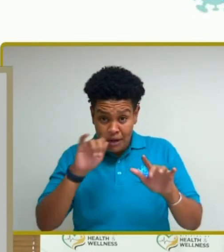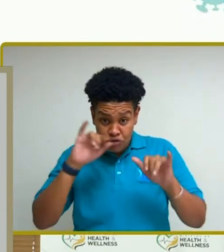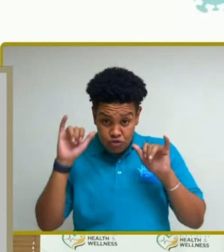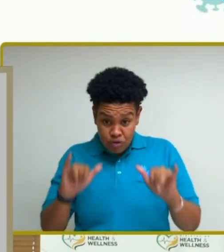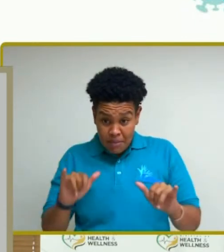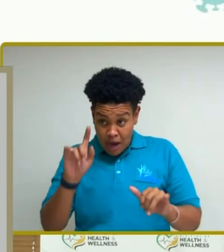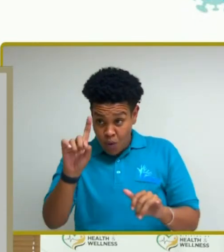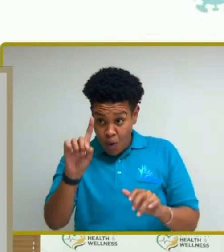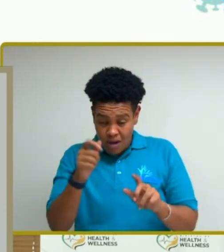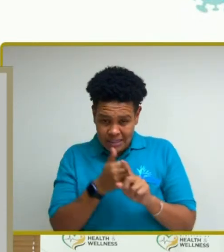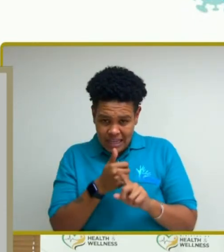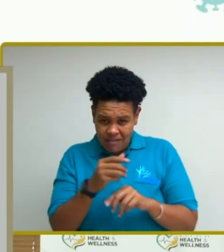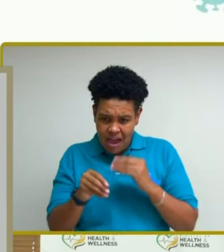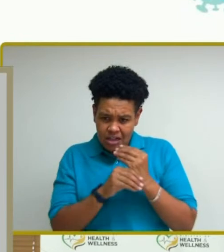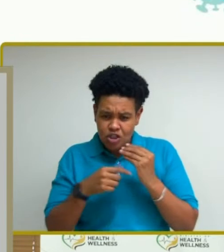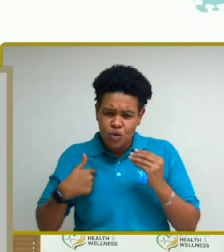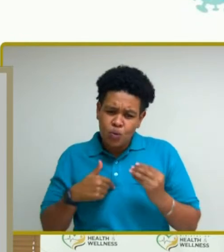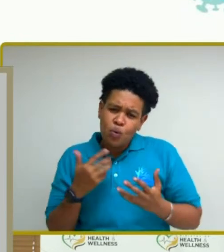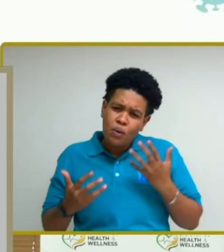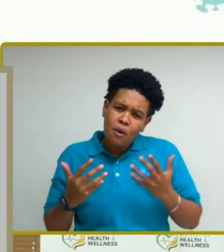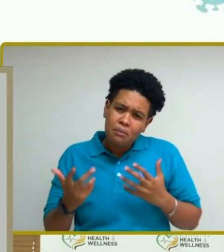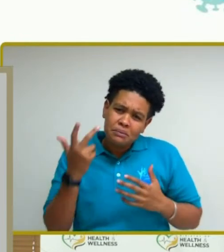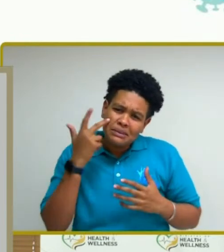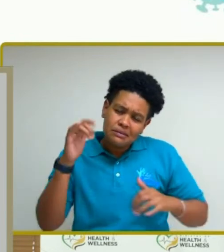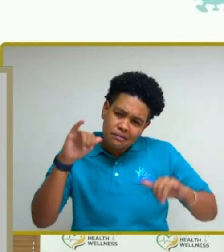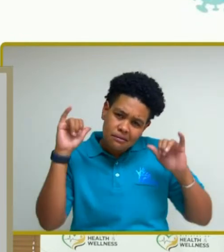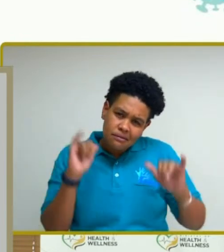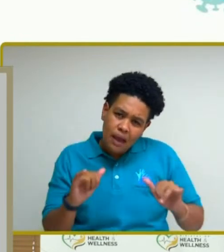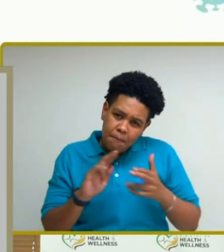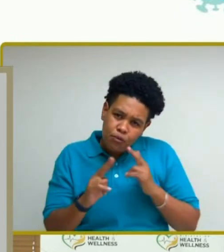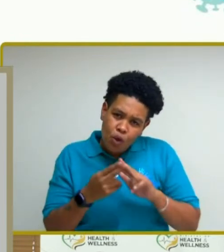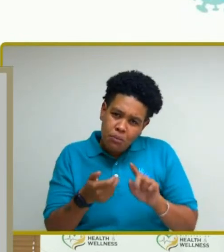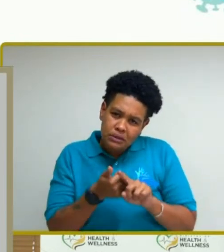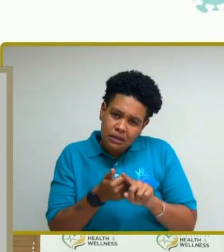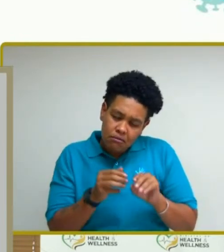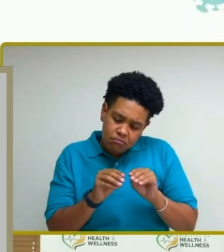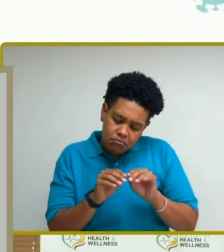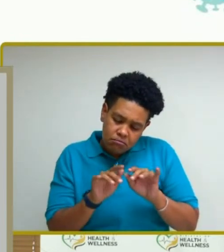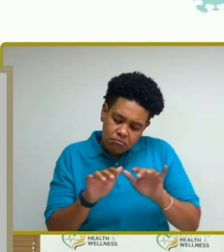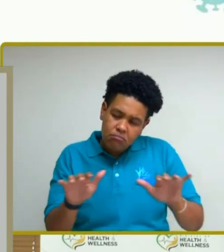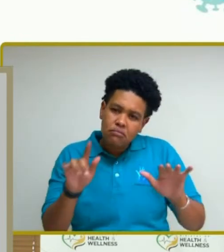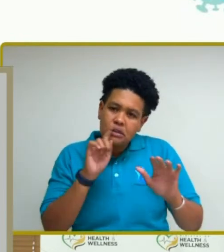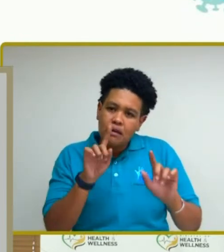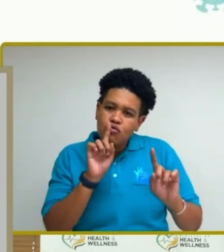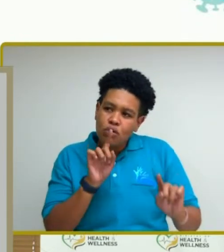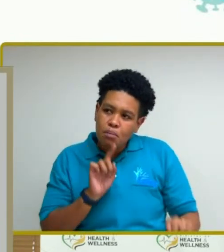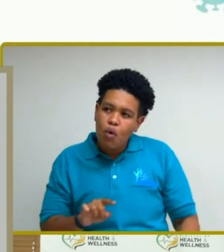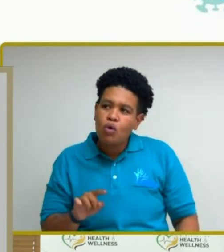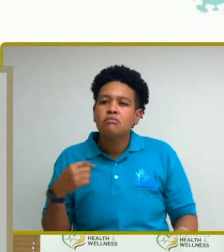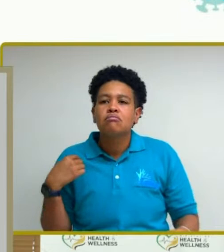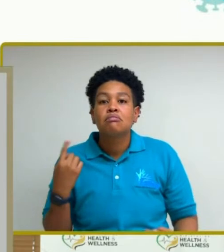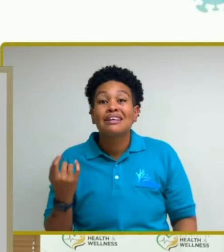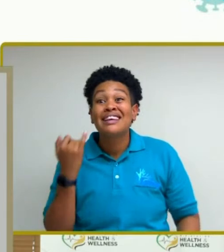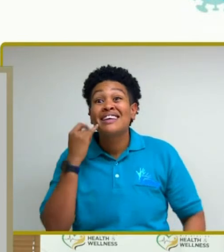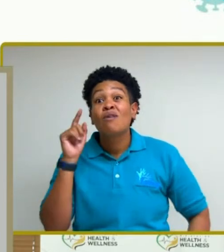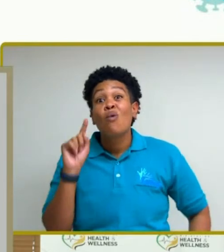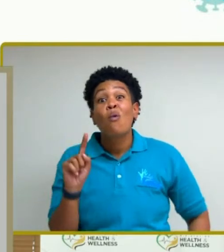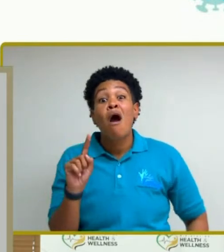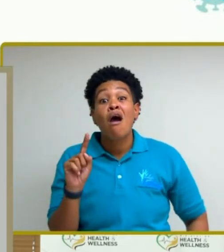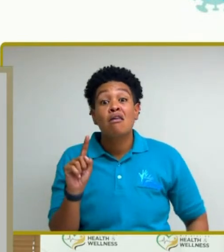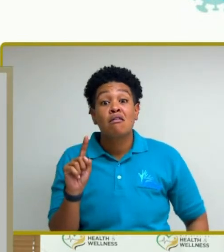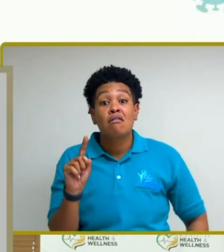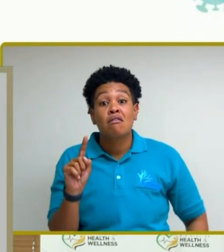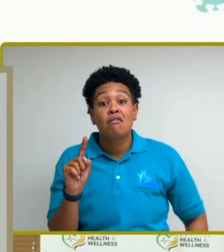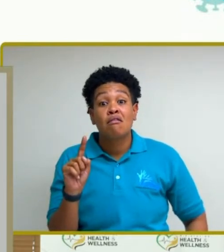1, then we will probably see the same number of cases being reported for the next couple